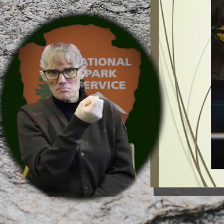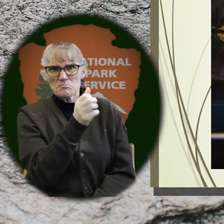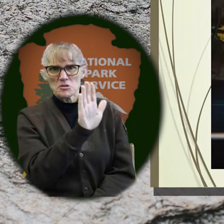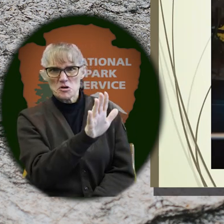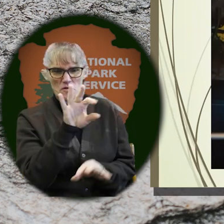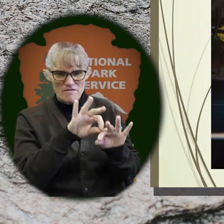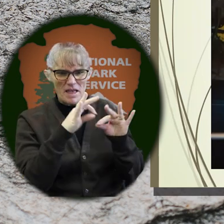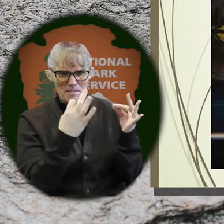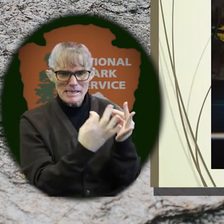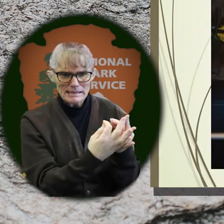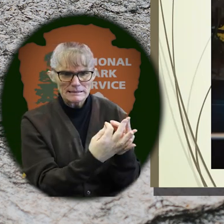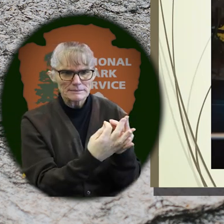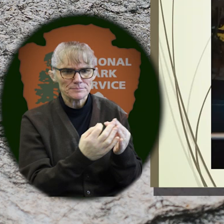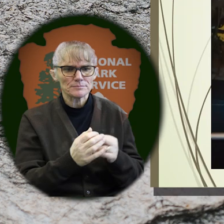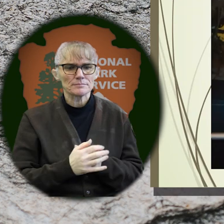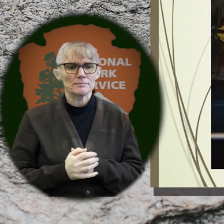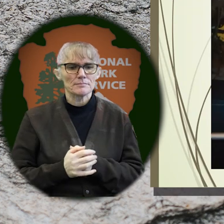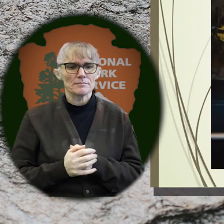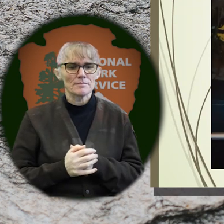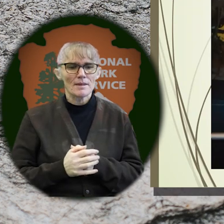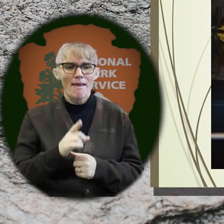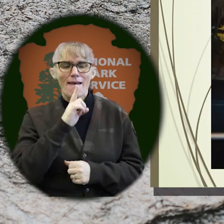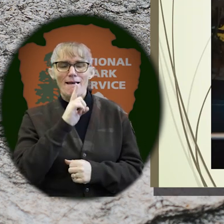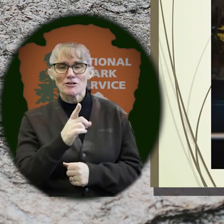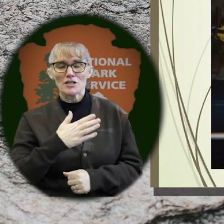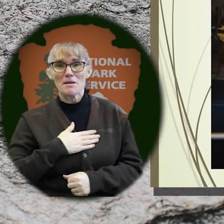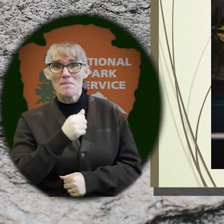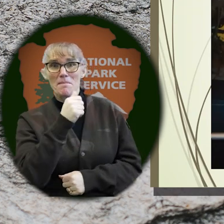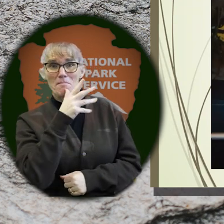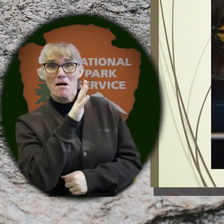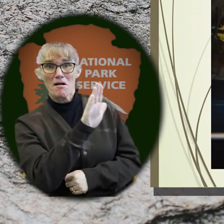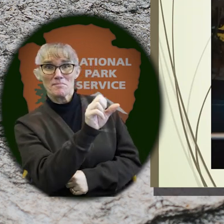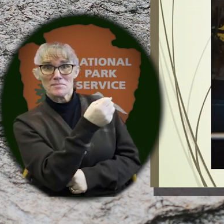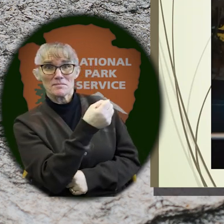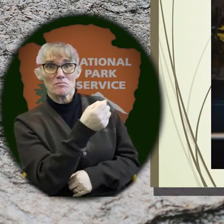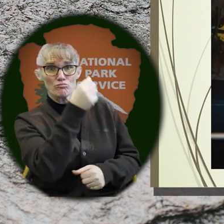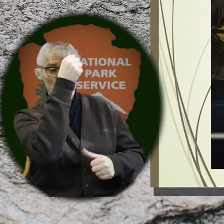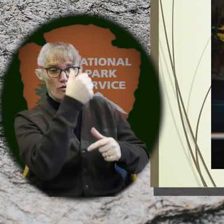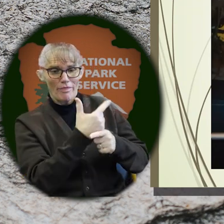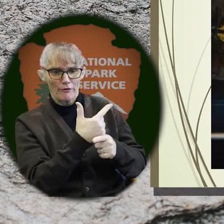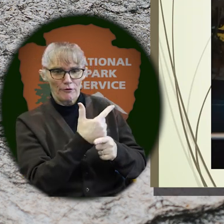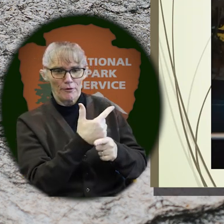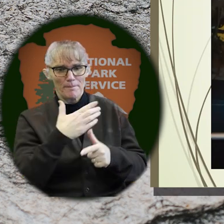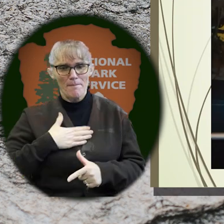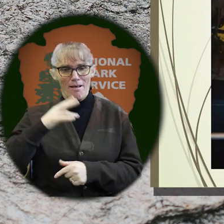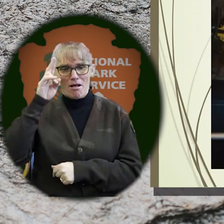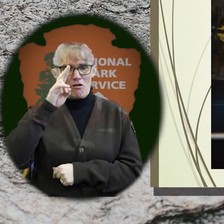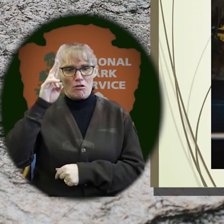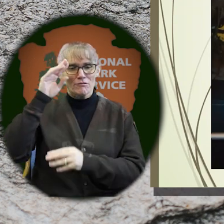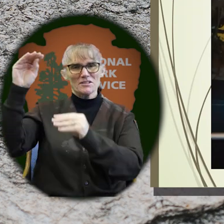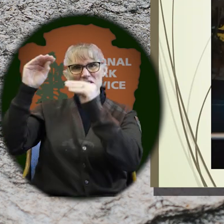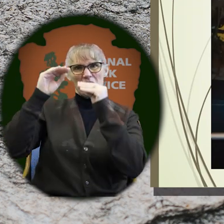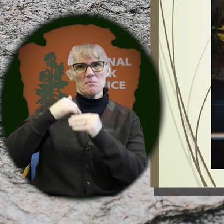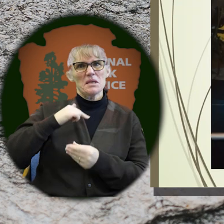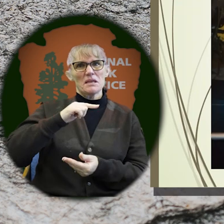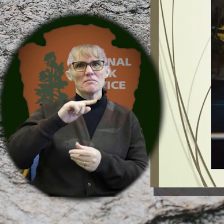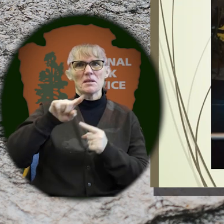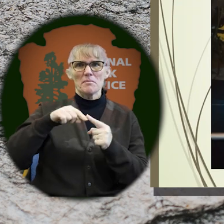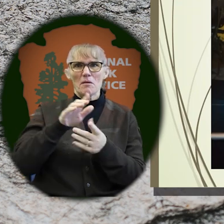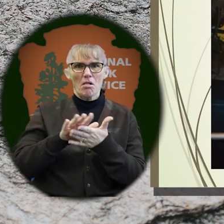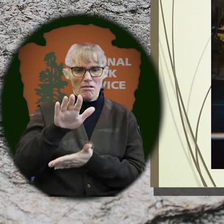family included as well. It was actually through her brother, my uncle, in which I did learn about college. He would send